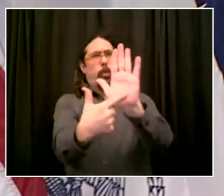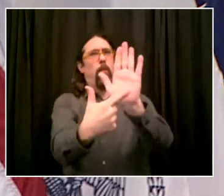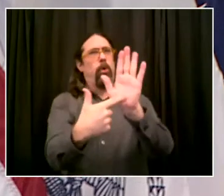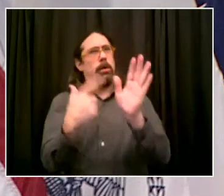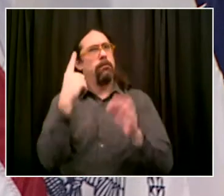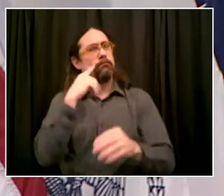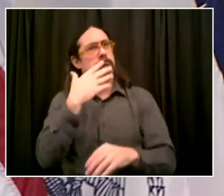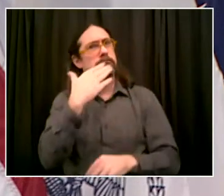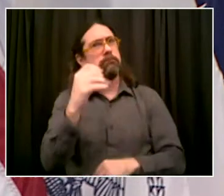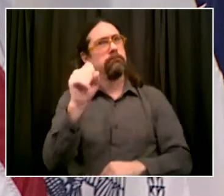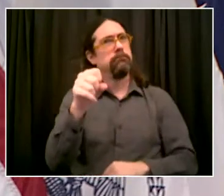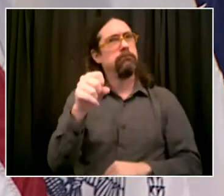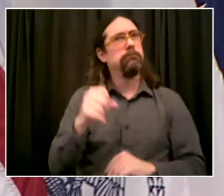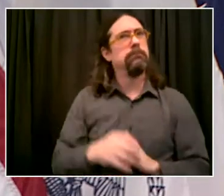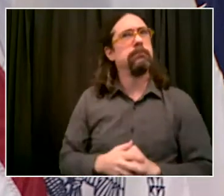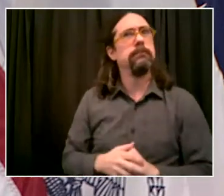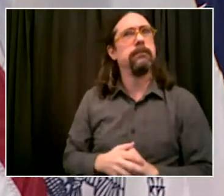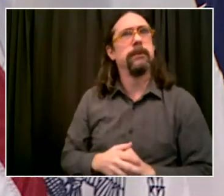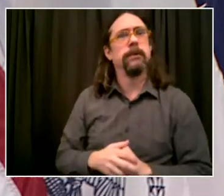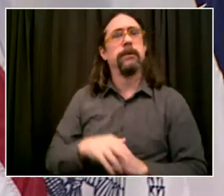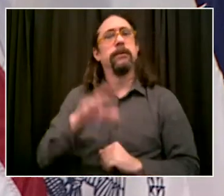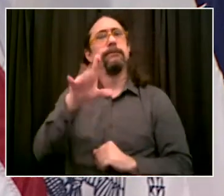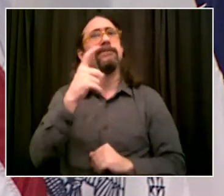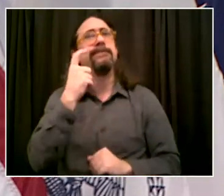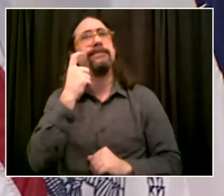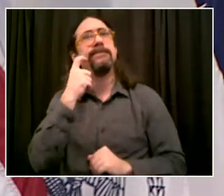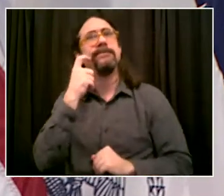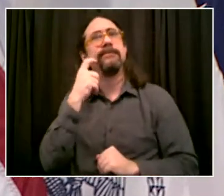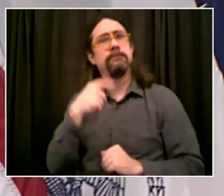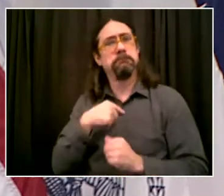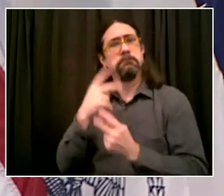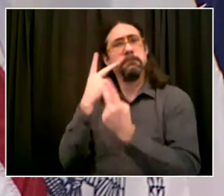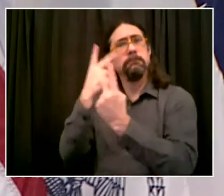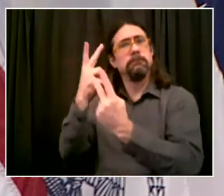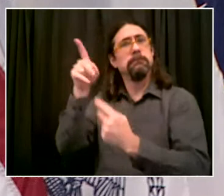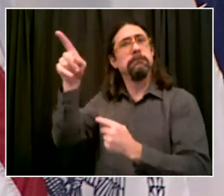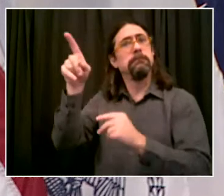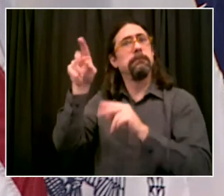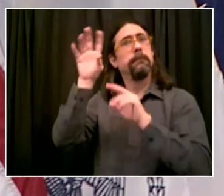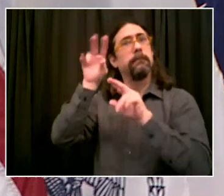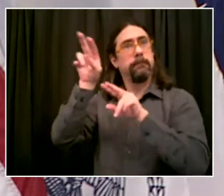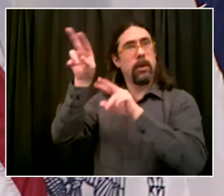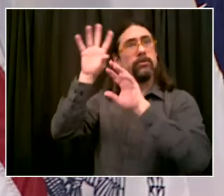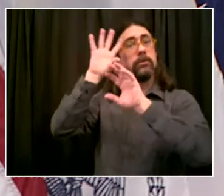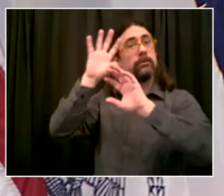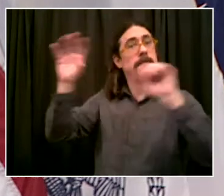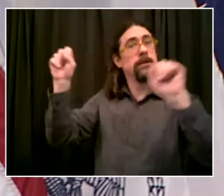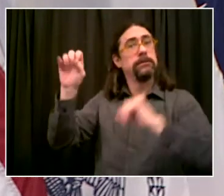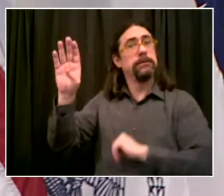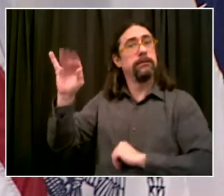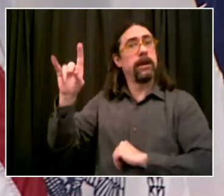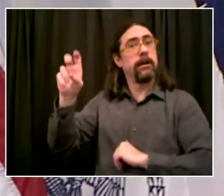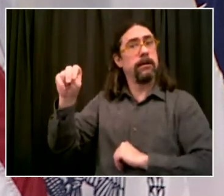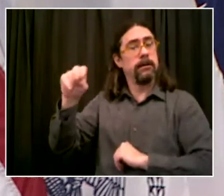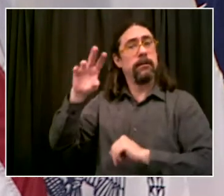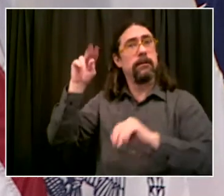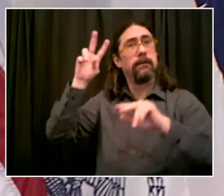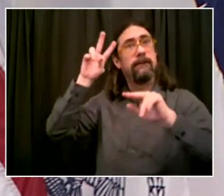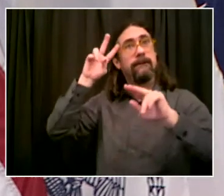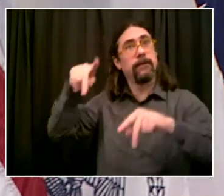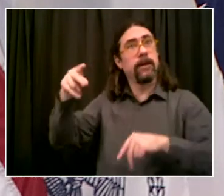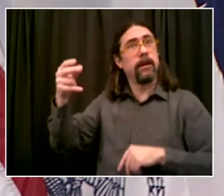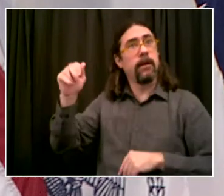They certainly have been given the very best examples of public officials coming forward and being ready, willing, and able to take the